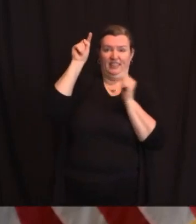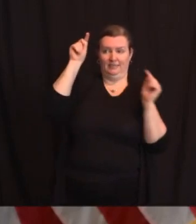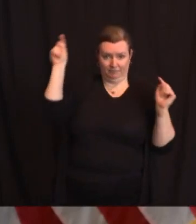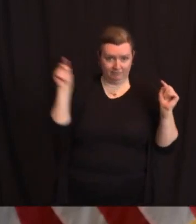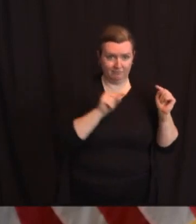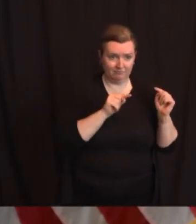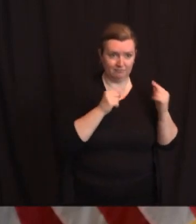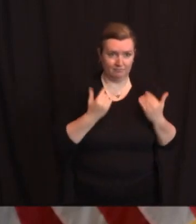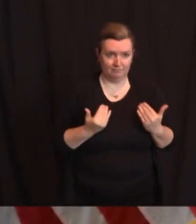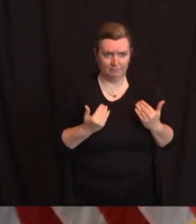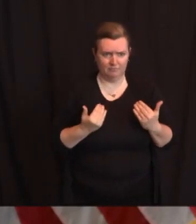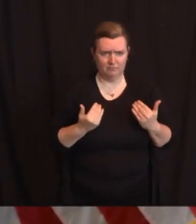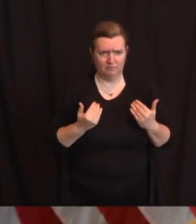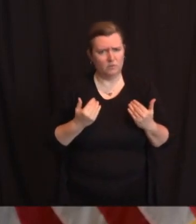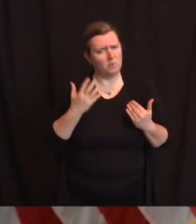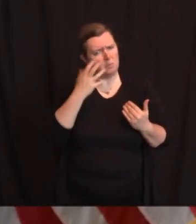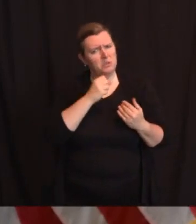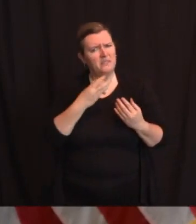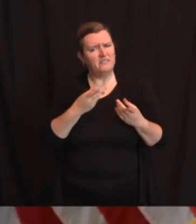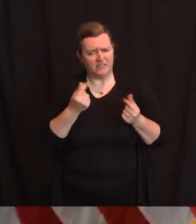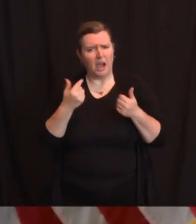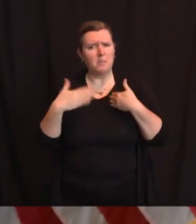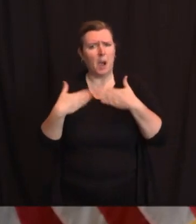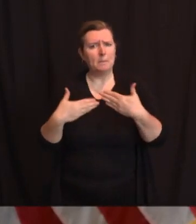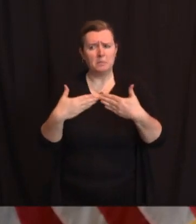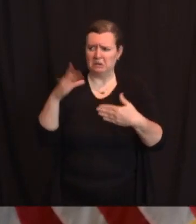can present to you with confidence at